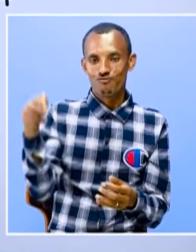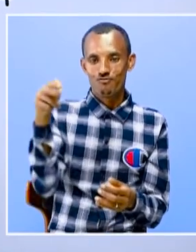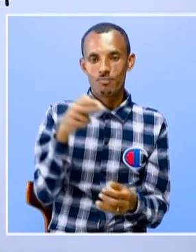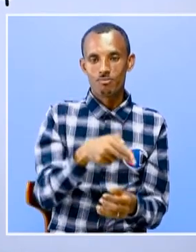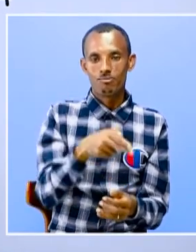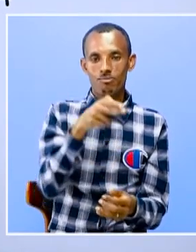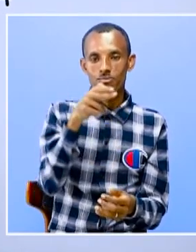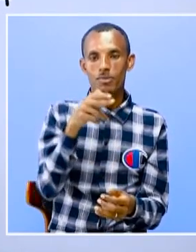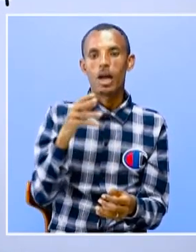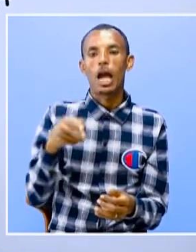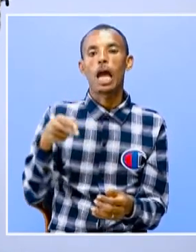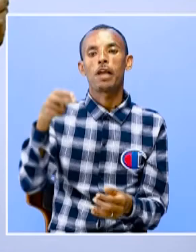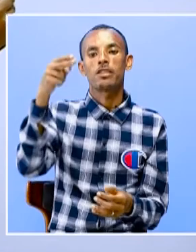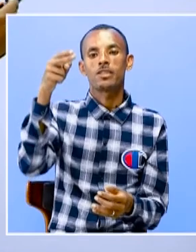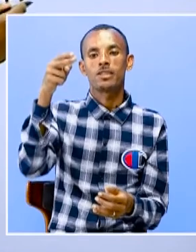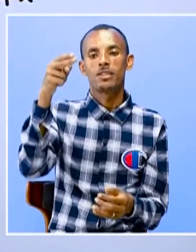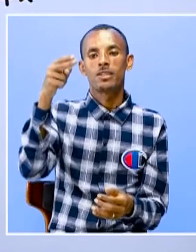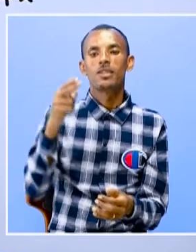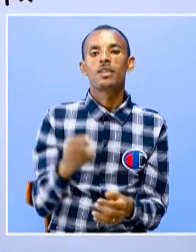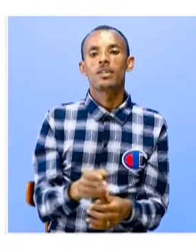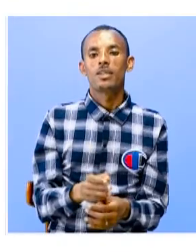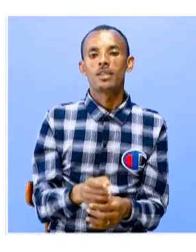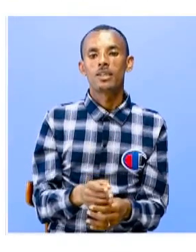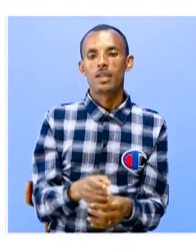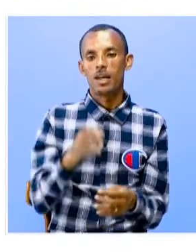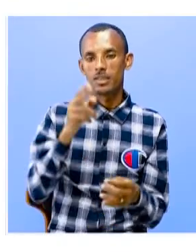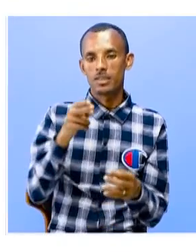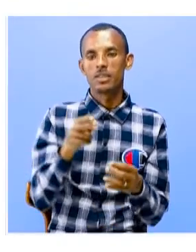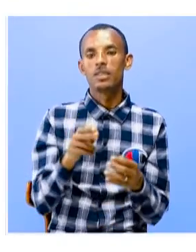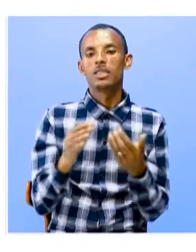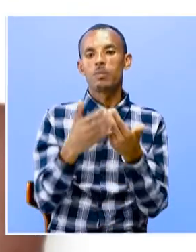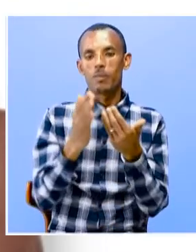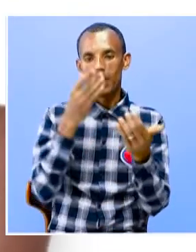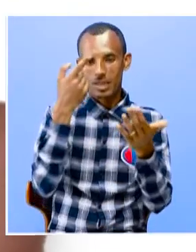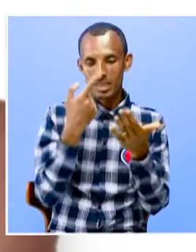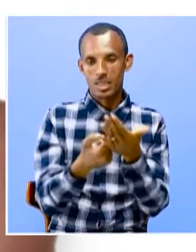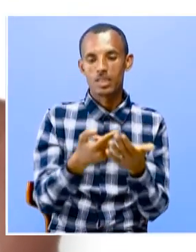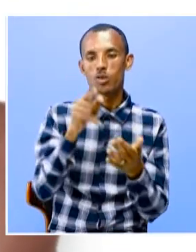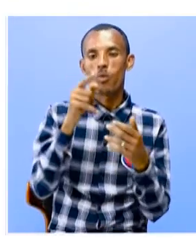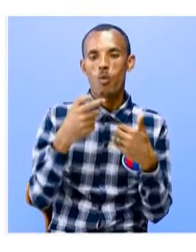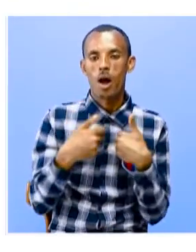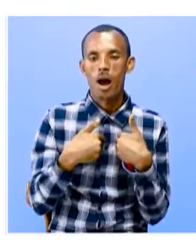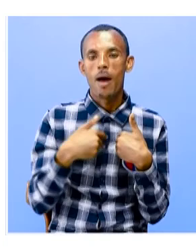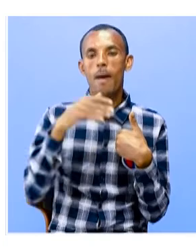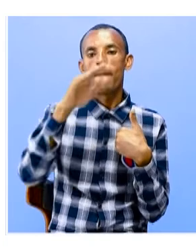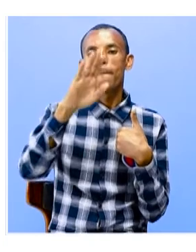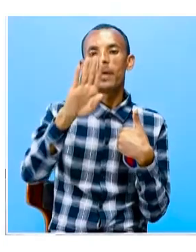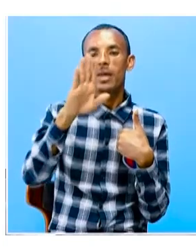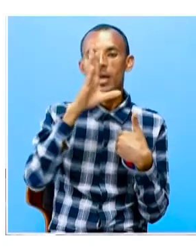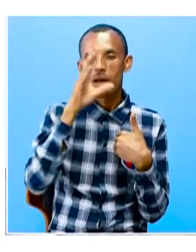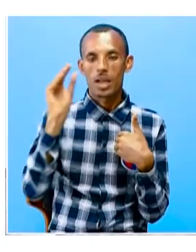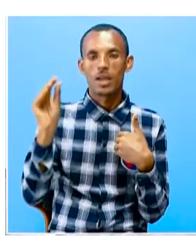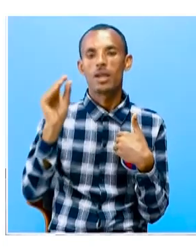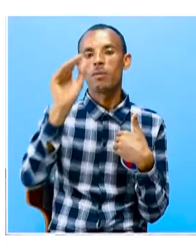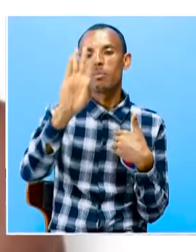H. Therefore, this is it. And simplifying this, you have B and B are like